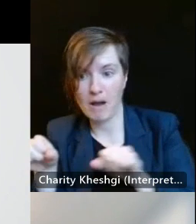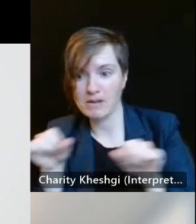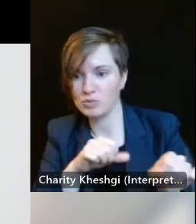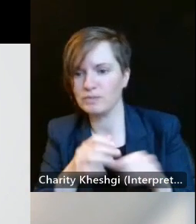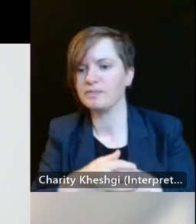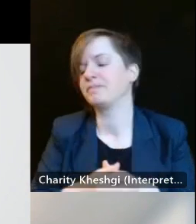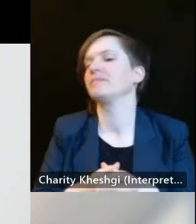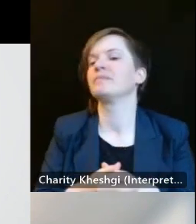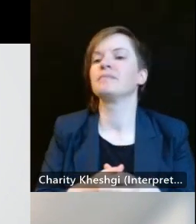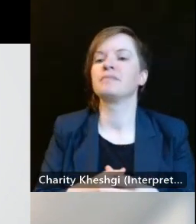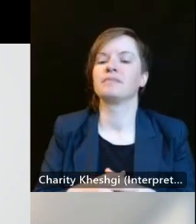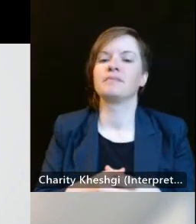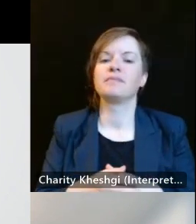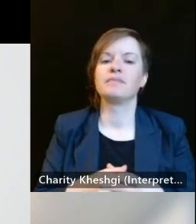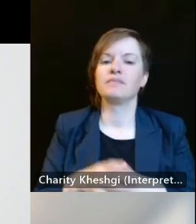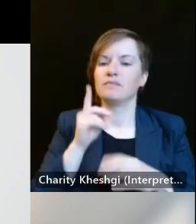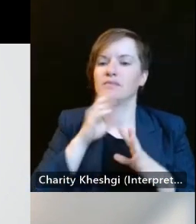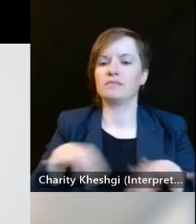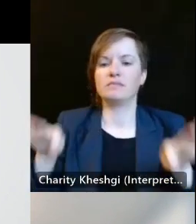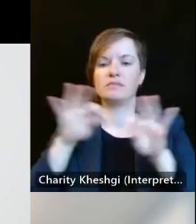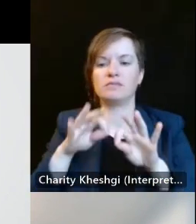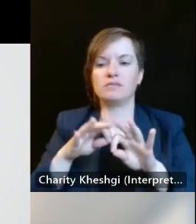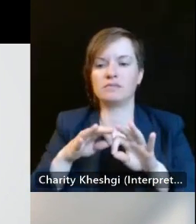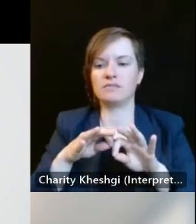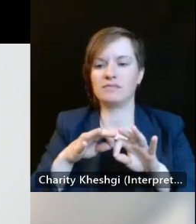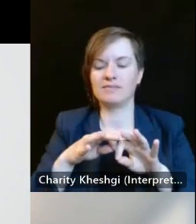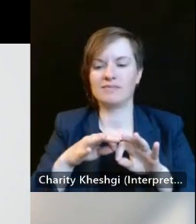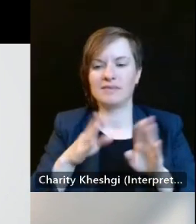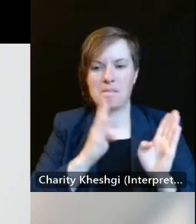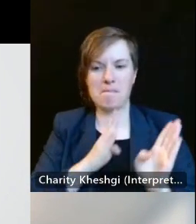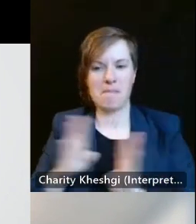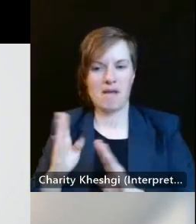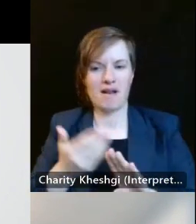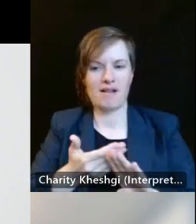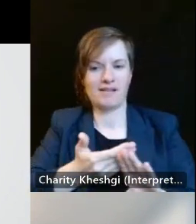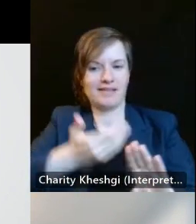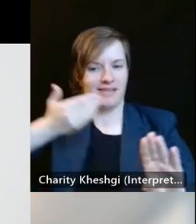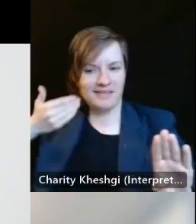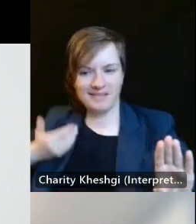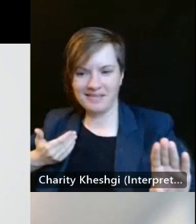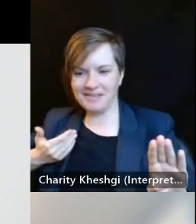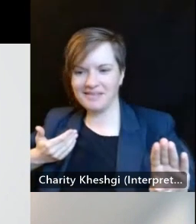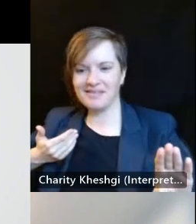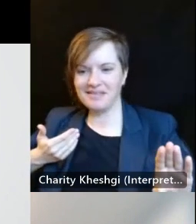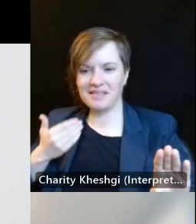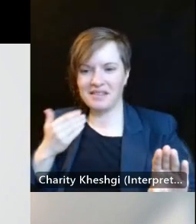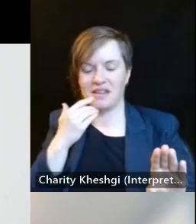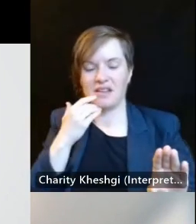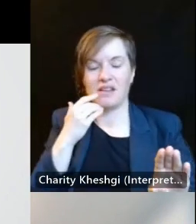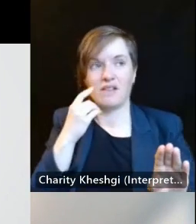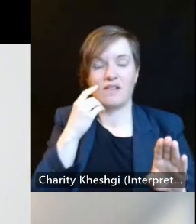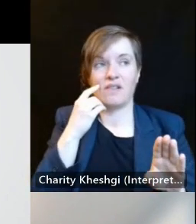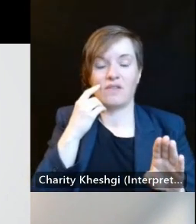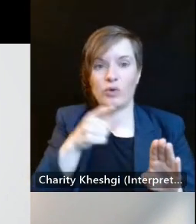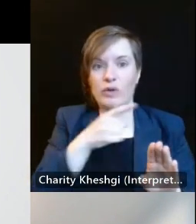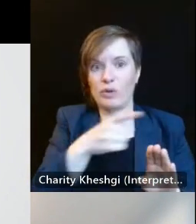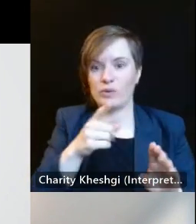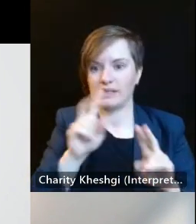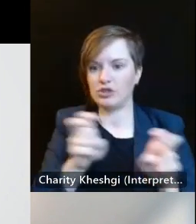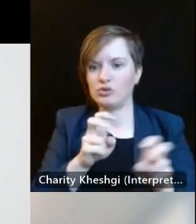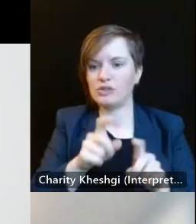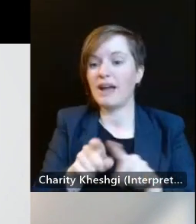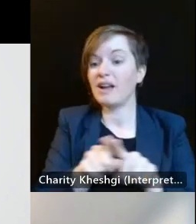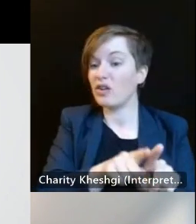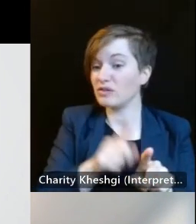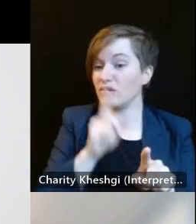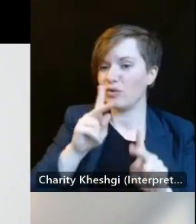in advance, and to be able to plan for a variety of people with disabilities and a variety of